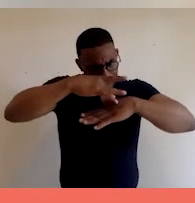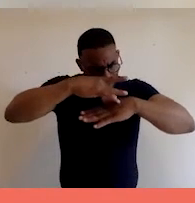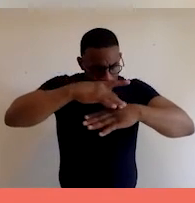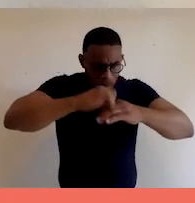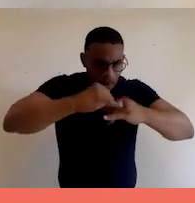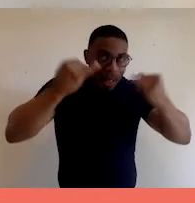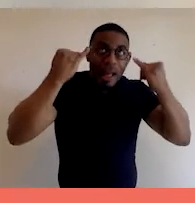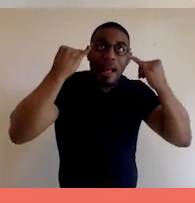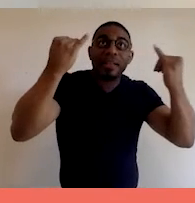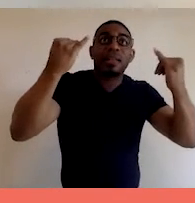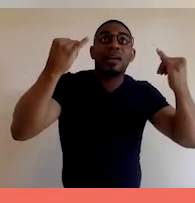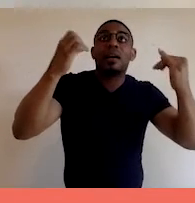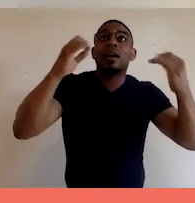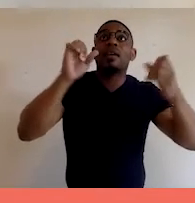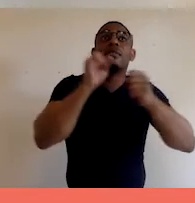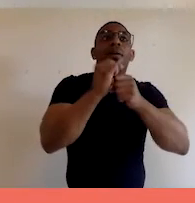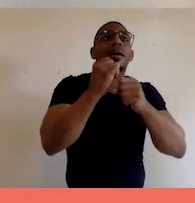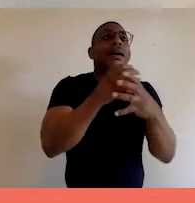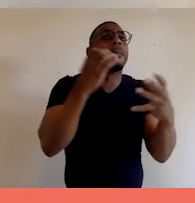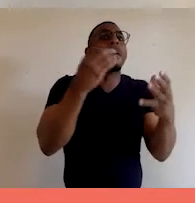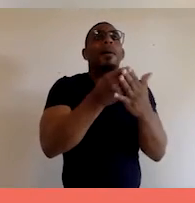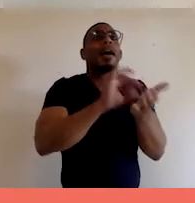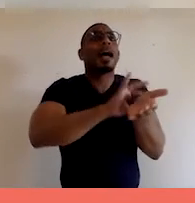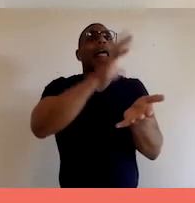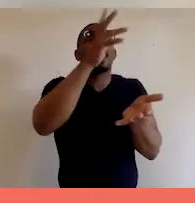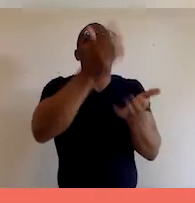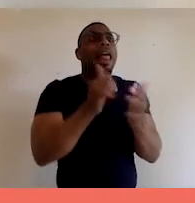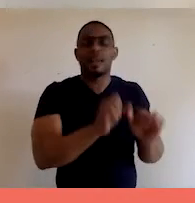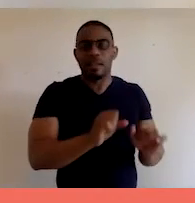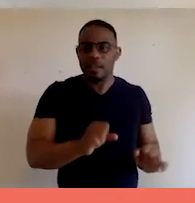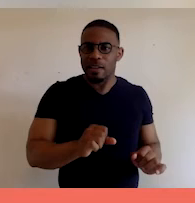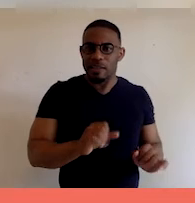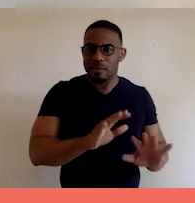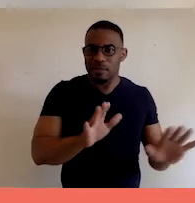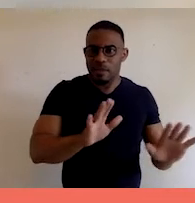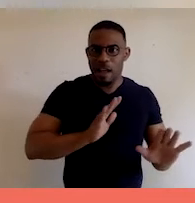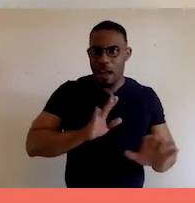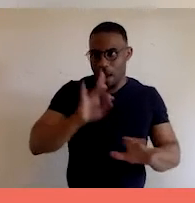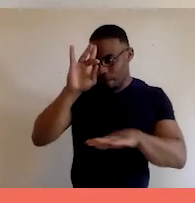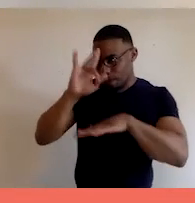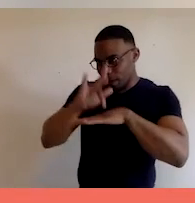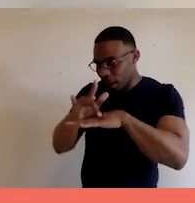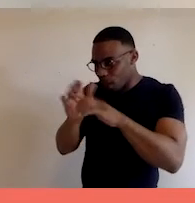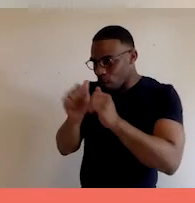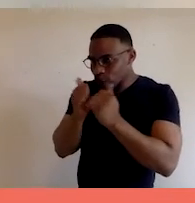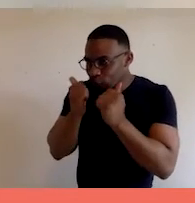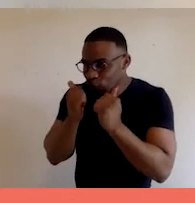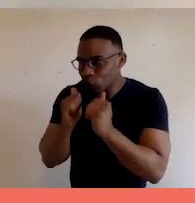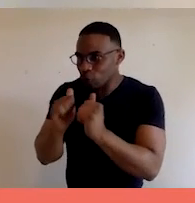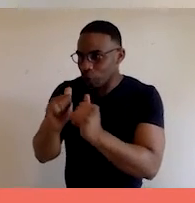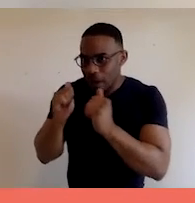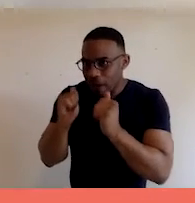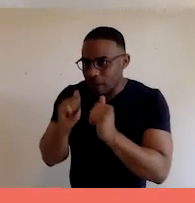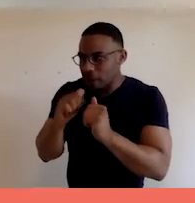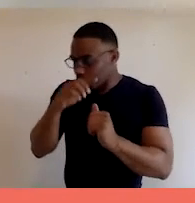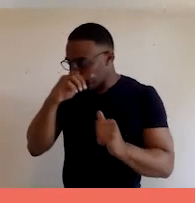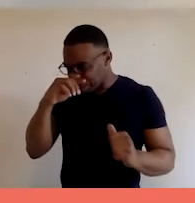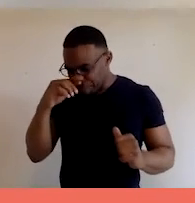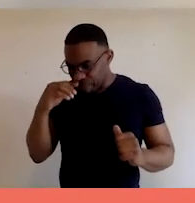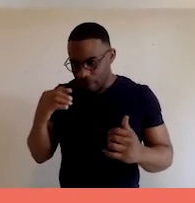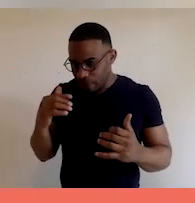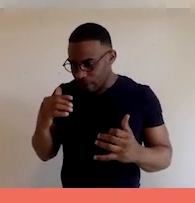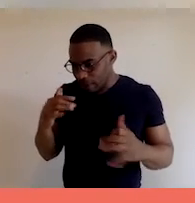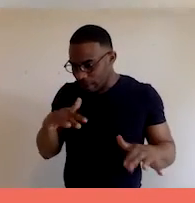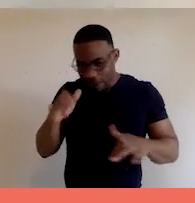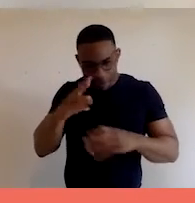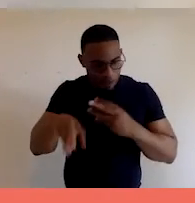the idea of making as much money as I can. I am obsessed with trying to leave